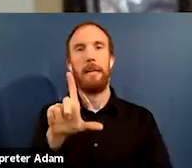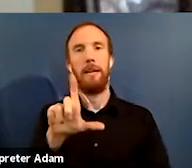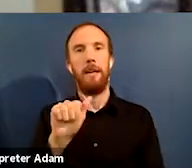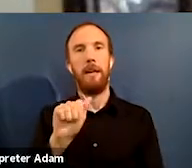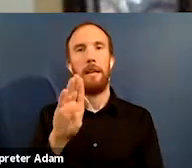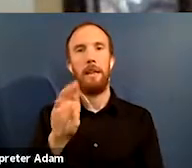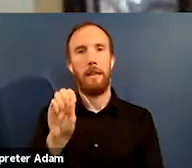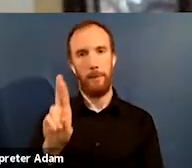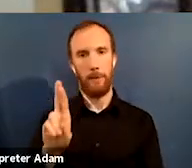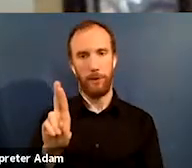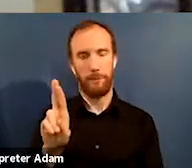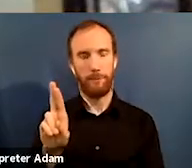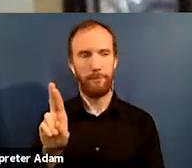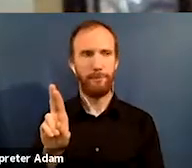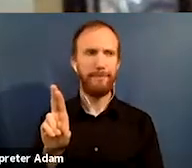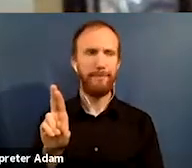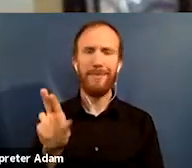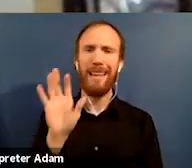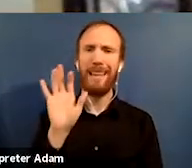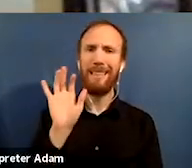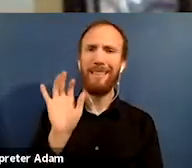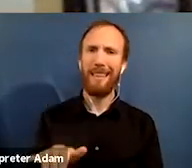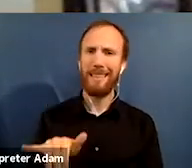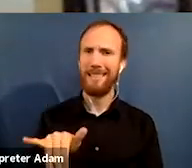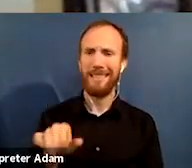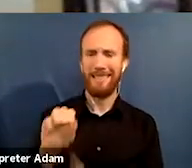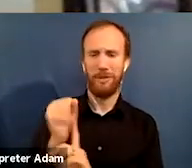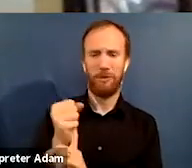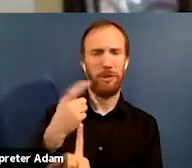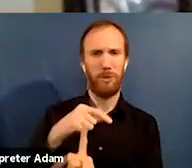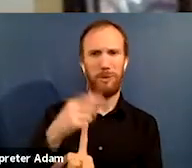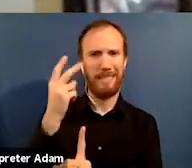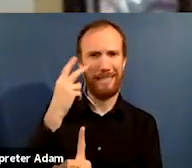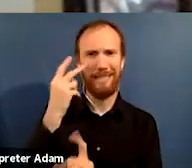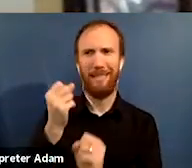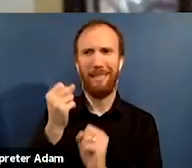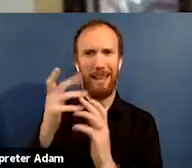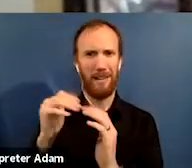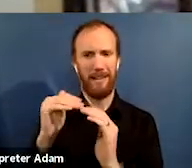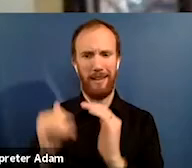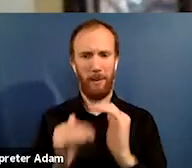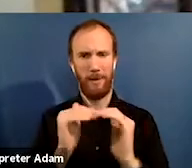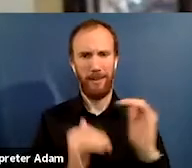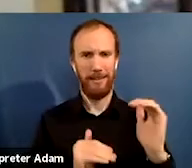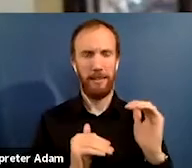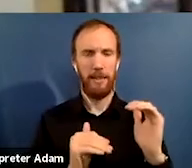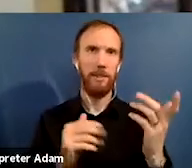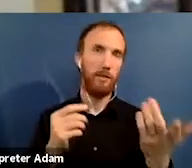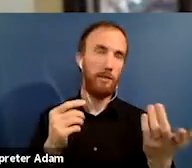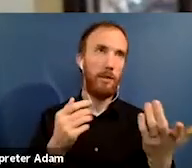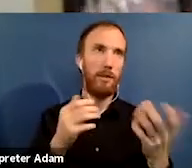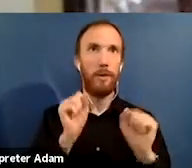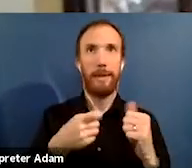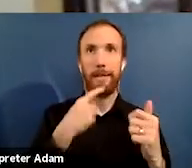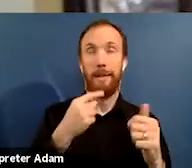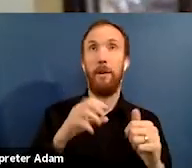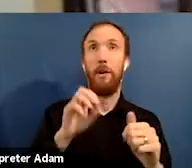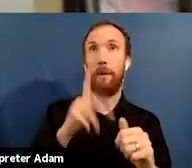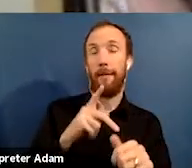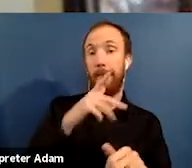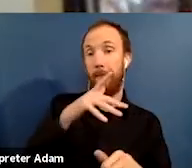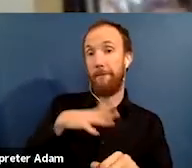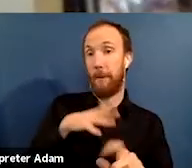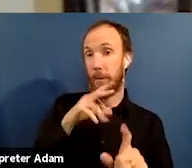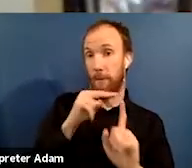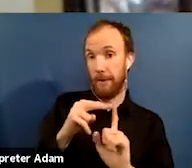we see inequities with respect to labor. So you can just say, okay, a feminist lens alerts